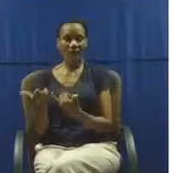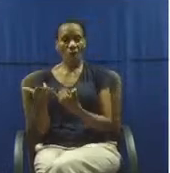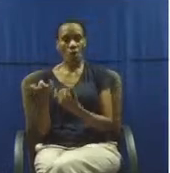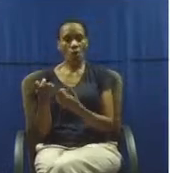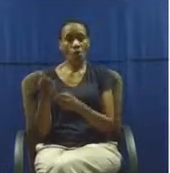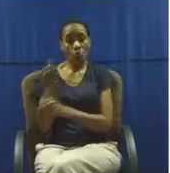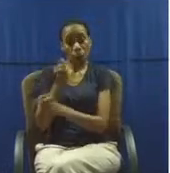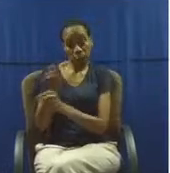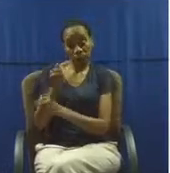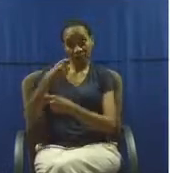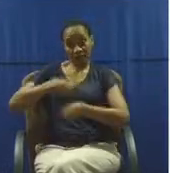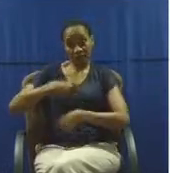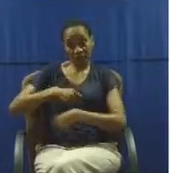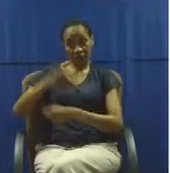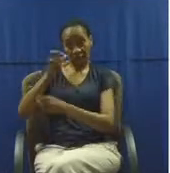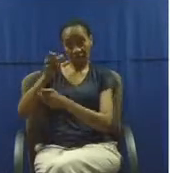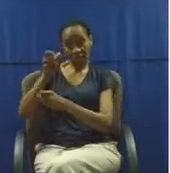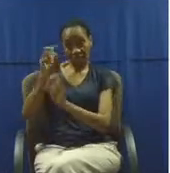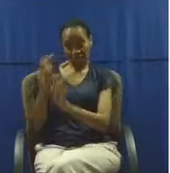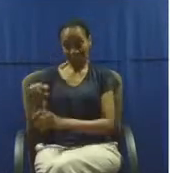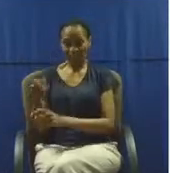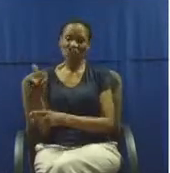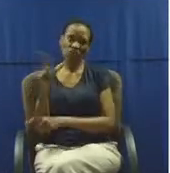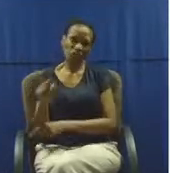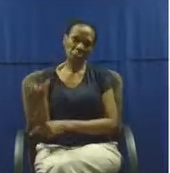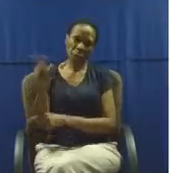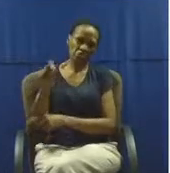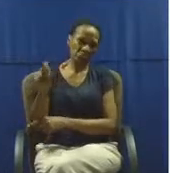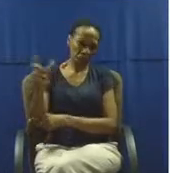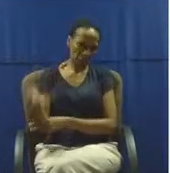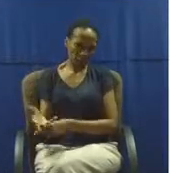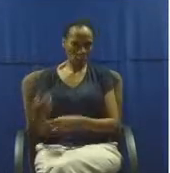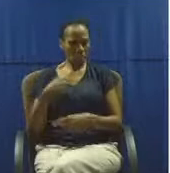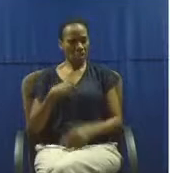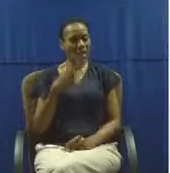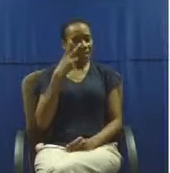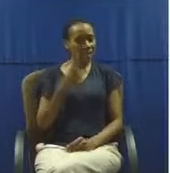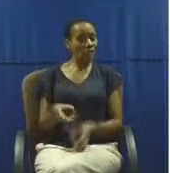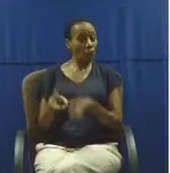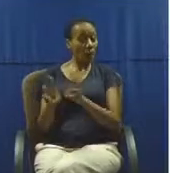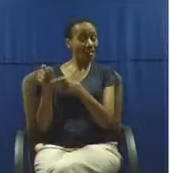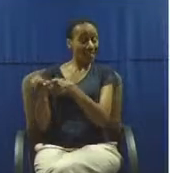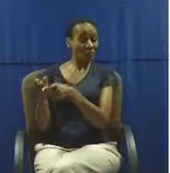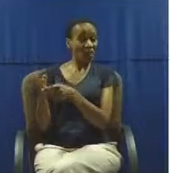and cheaper and cheaper. So I see the era of cheaper energy coming.